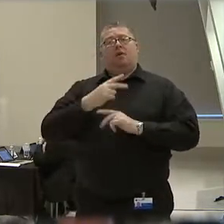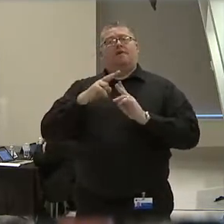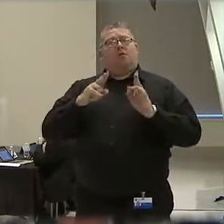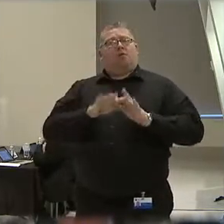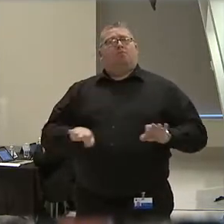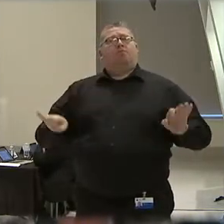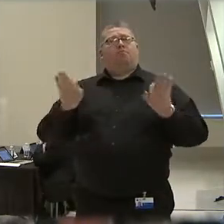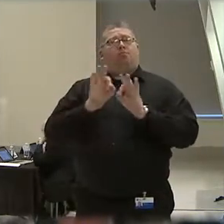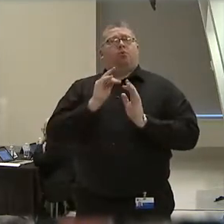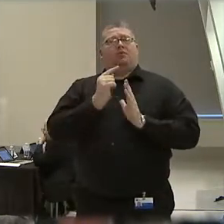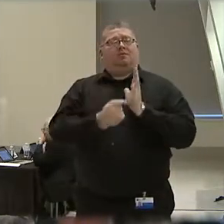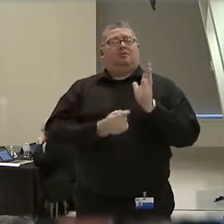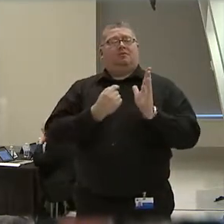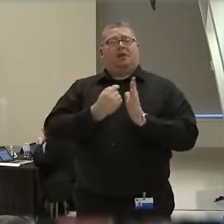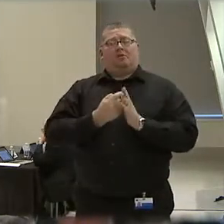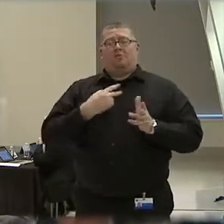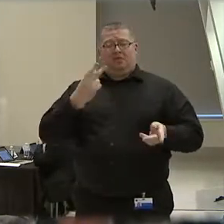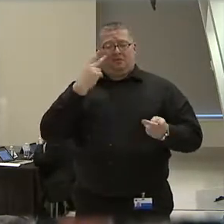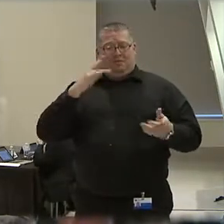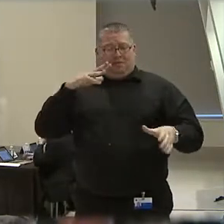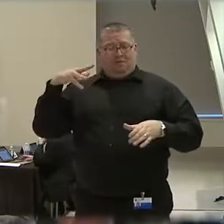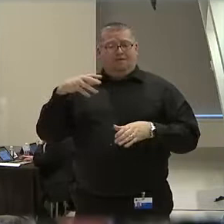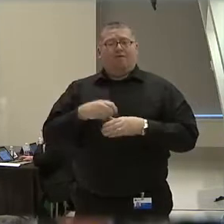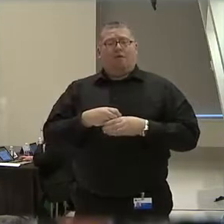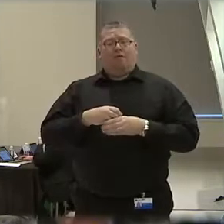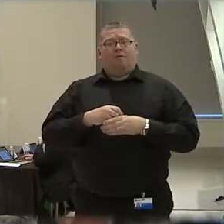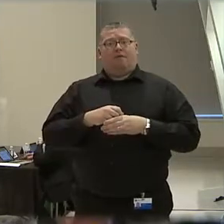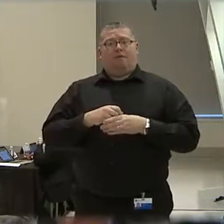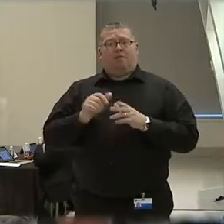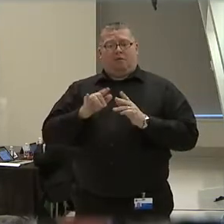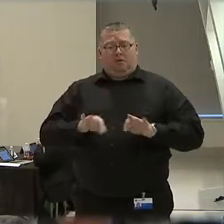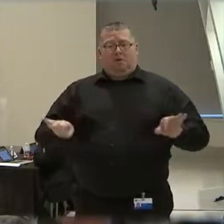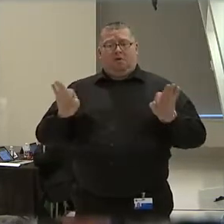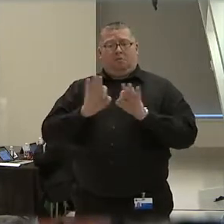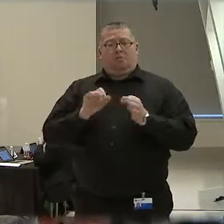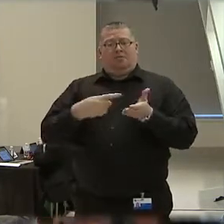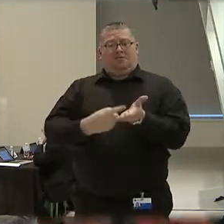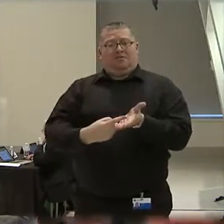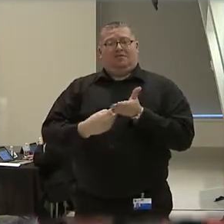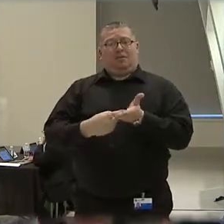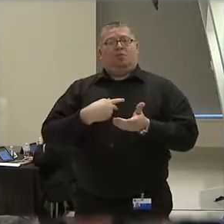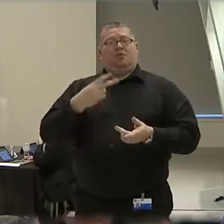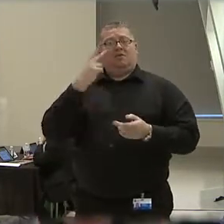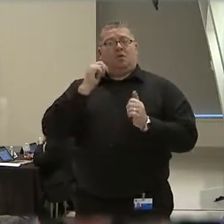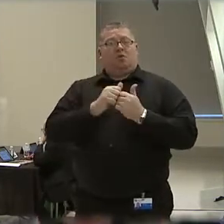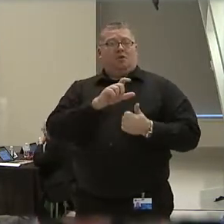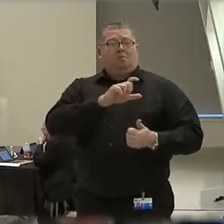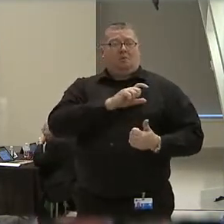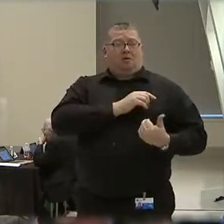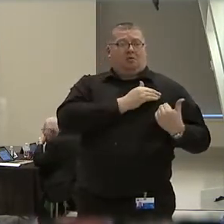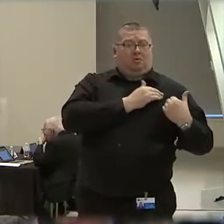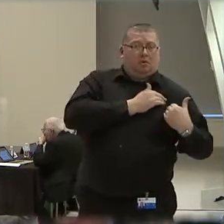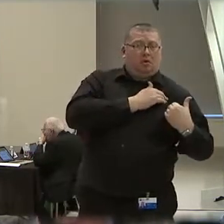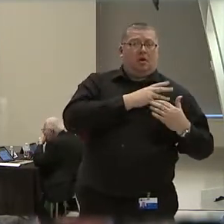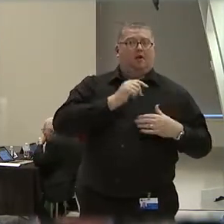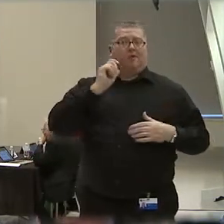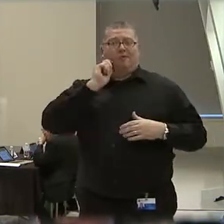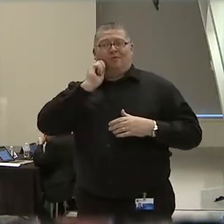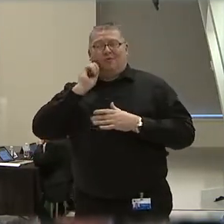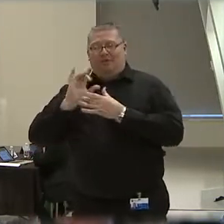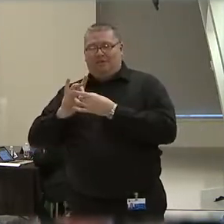important time involving an important debate that we're having in this country around police accountability and racial justice.